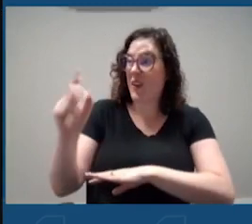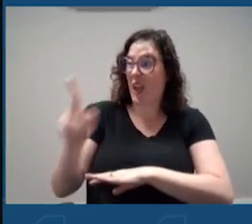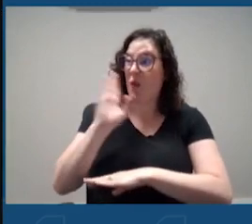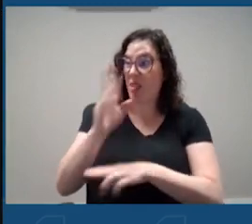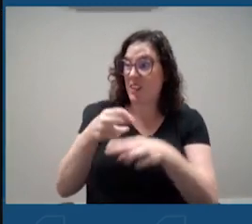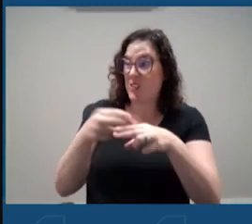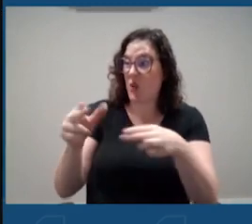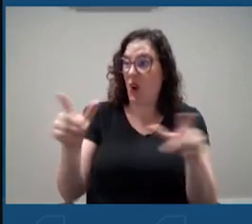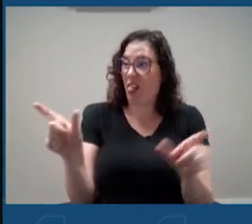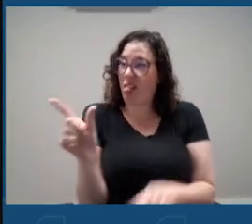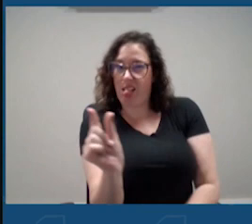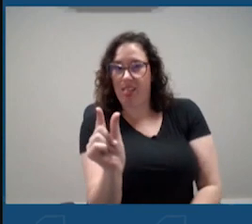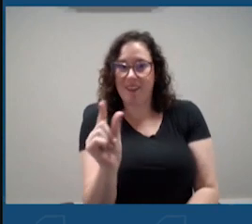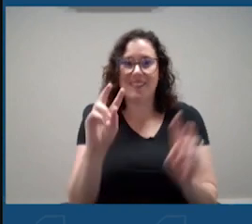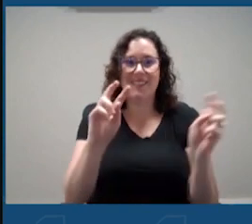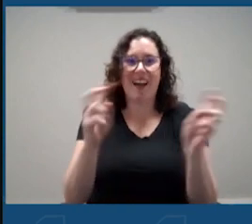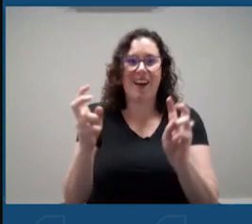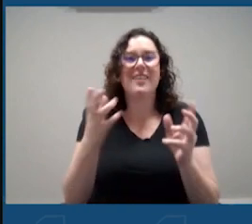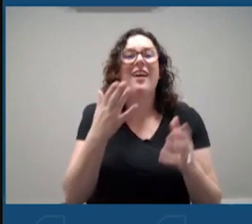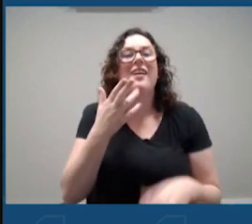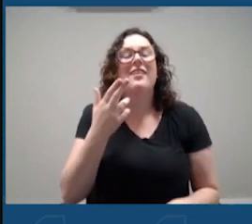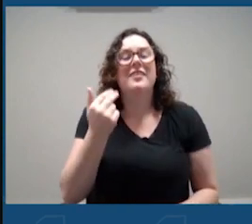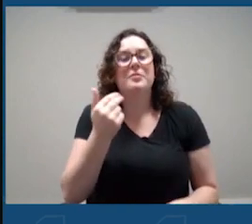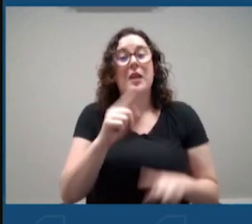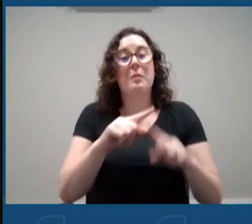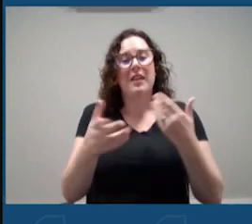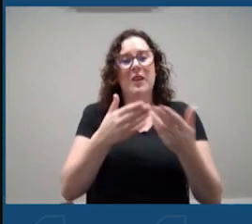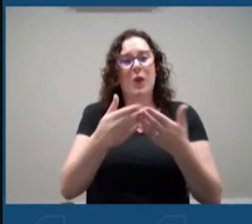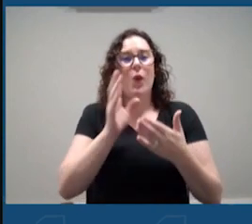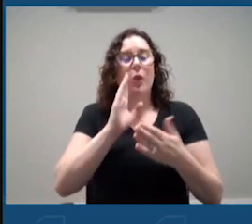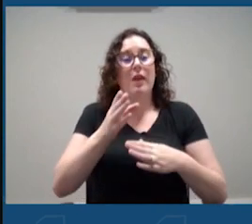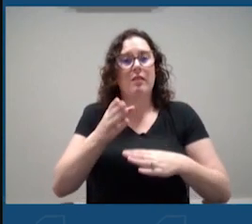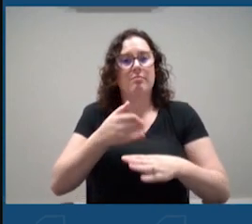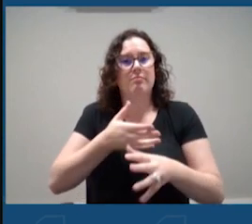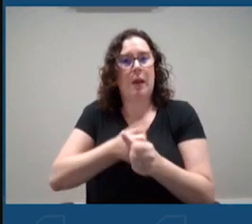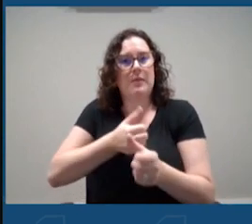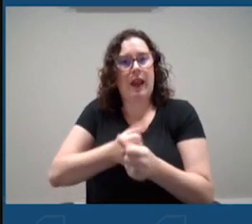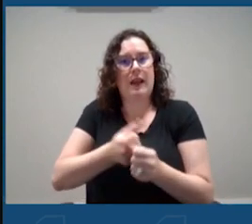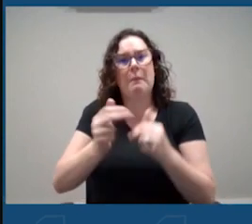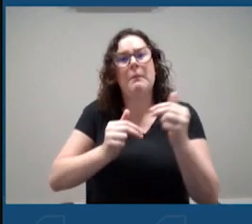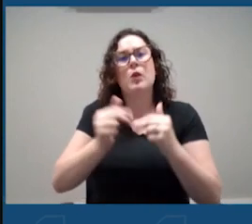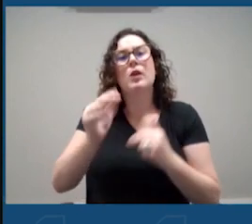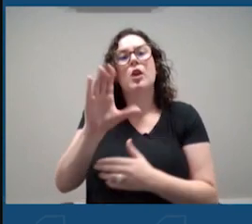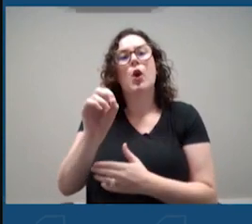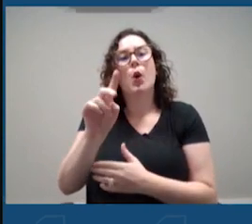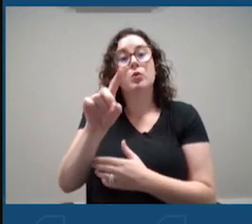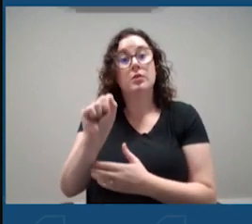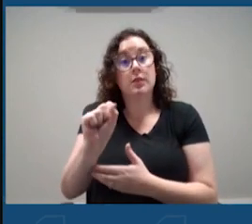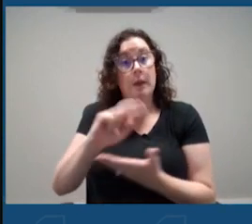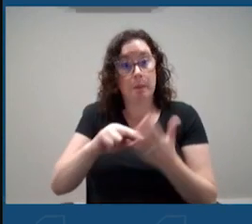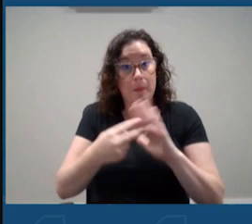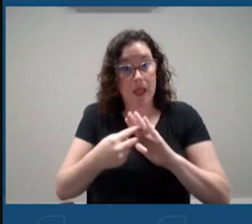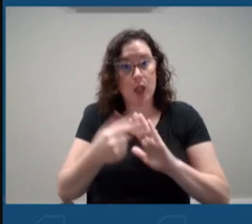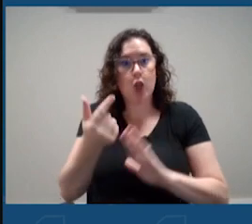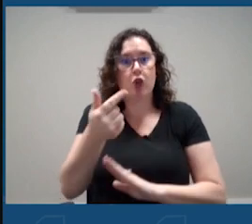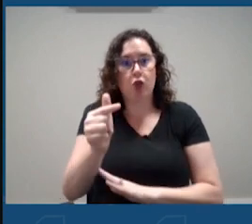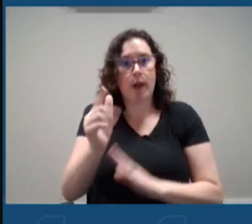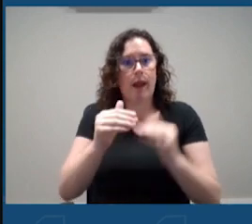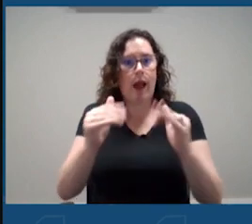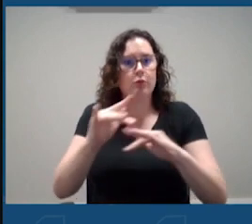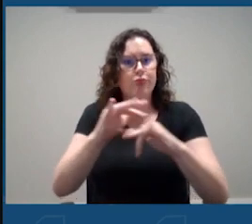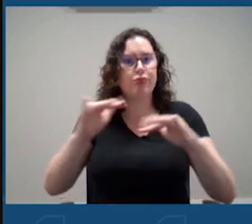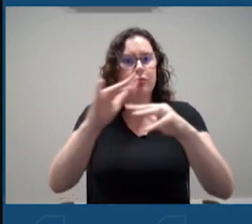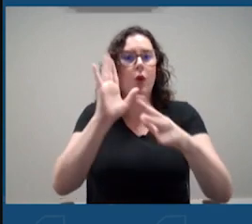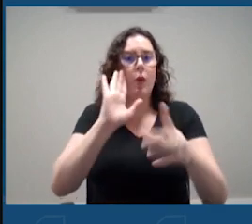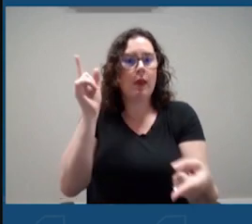titles. We're going to be updating our building codes. What does that mean? It's going to help reduce greenhouse emissions from buildings all across the